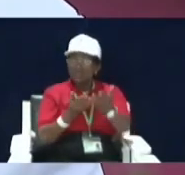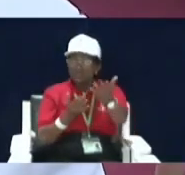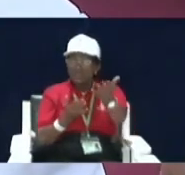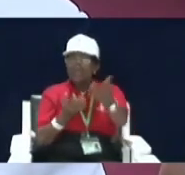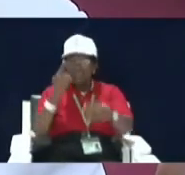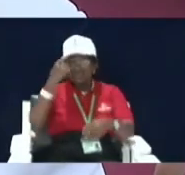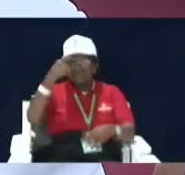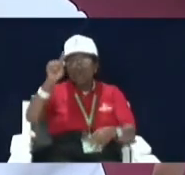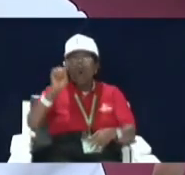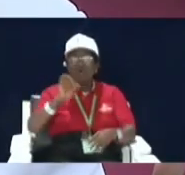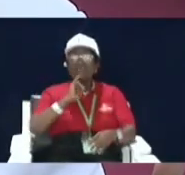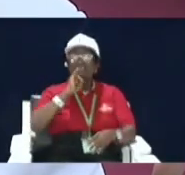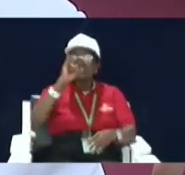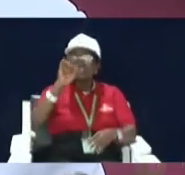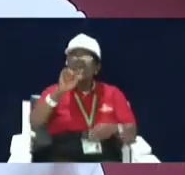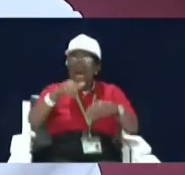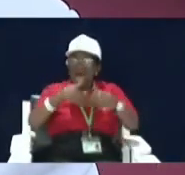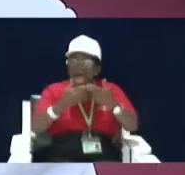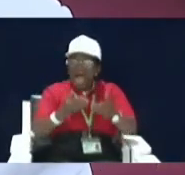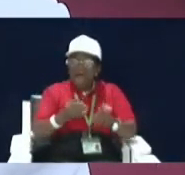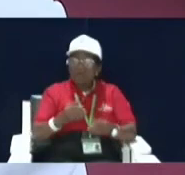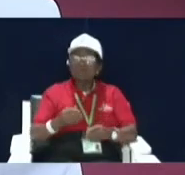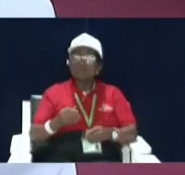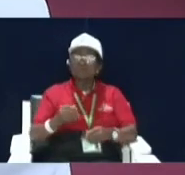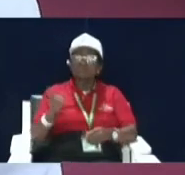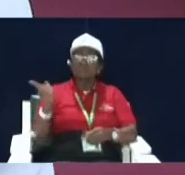is how you respond to him.